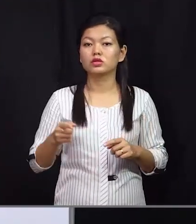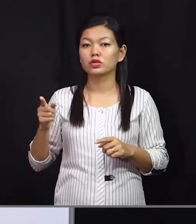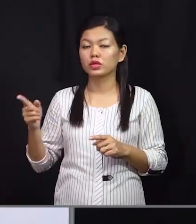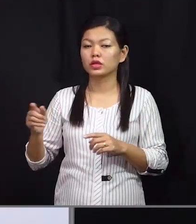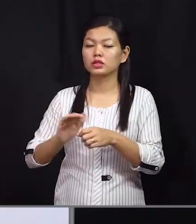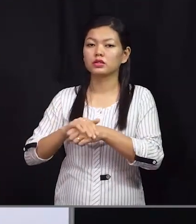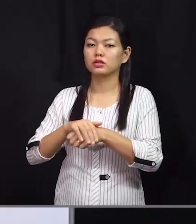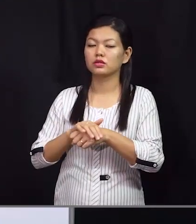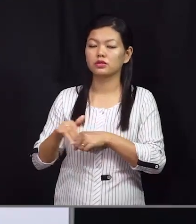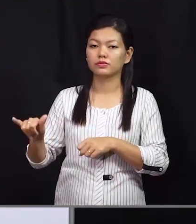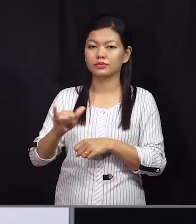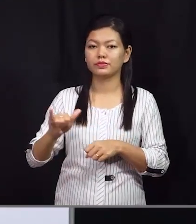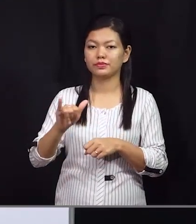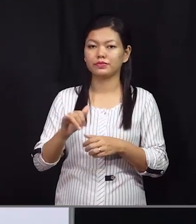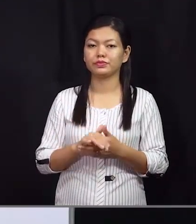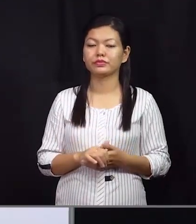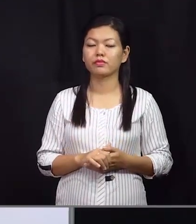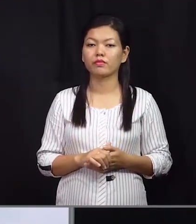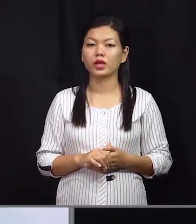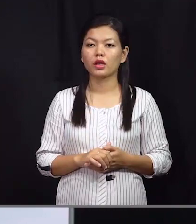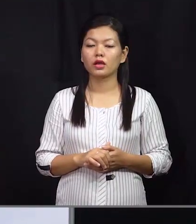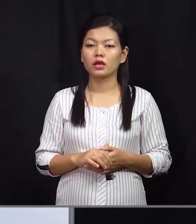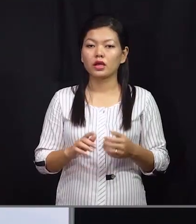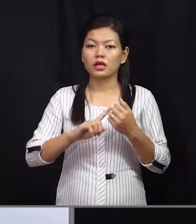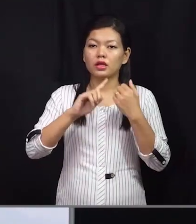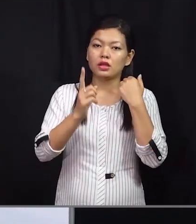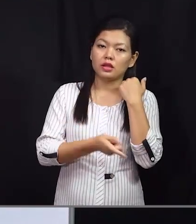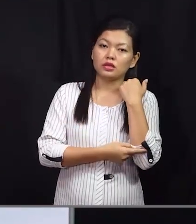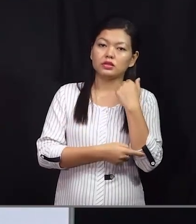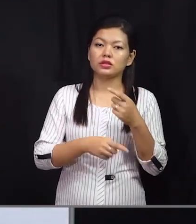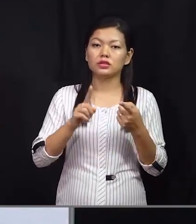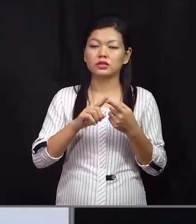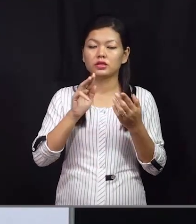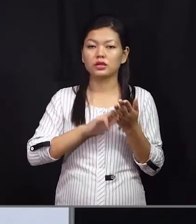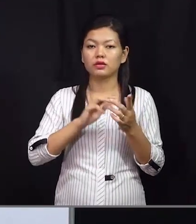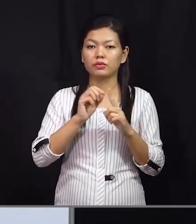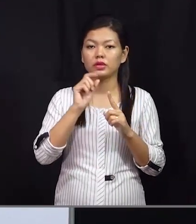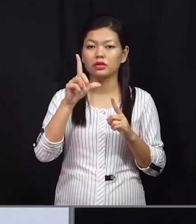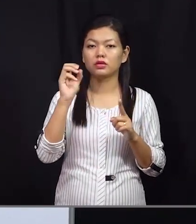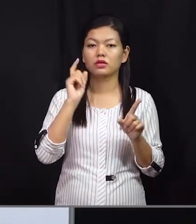of employer. Employer means, the owner, isn't it? So the owner can be, a